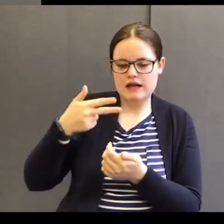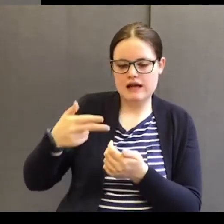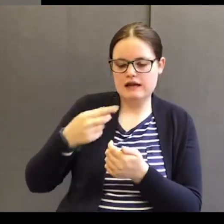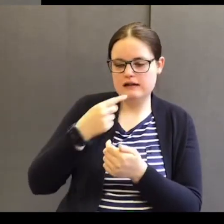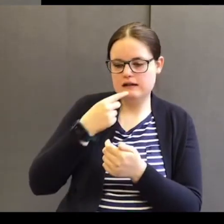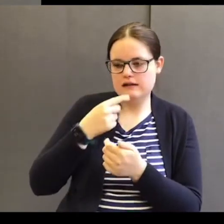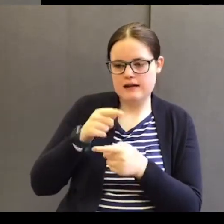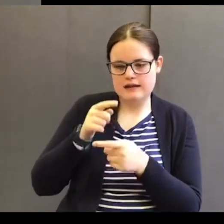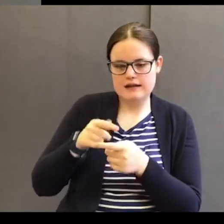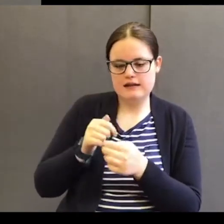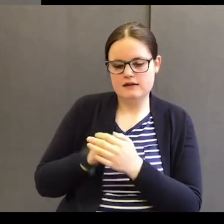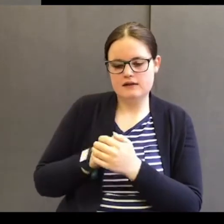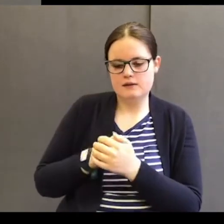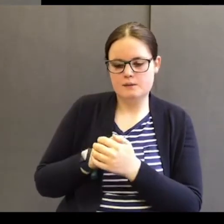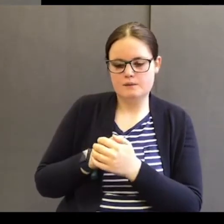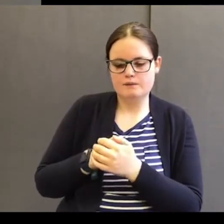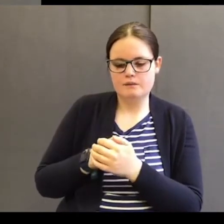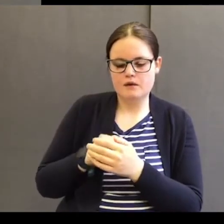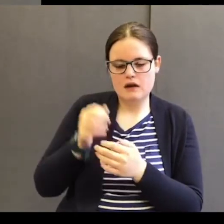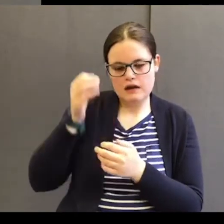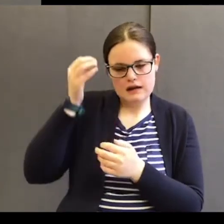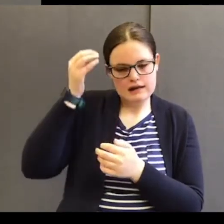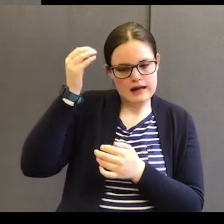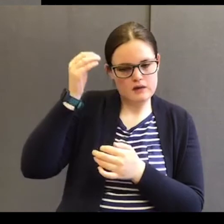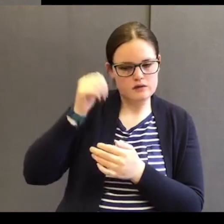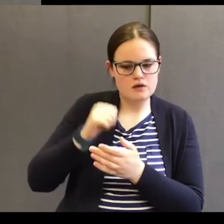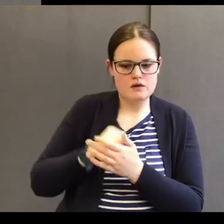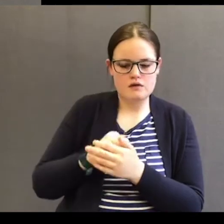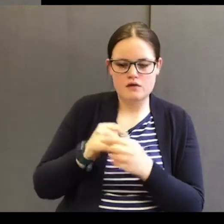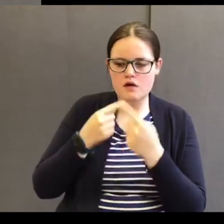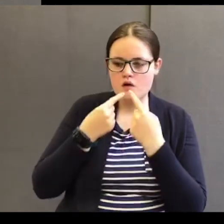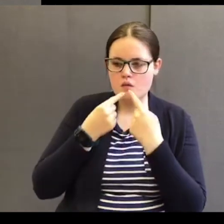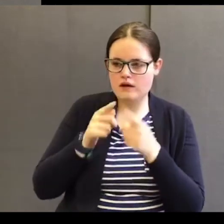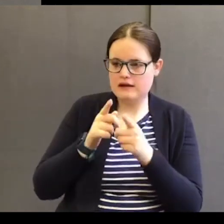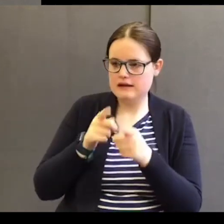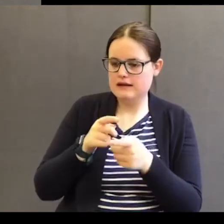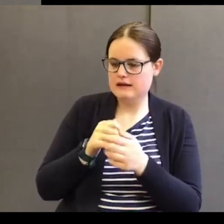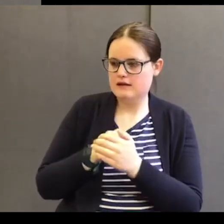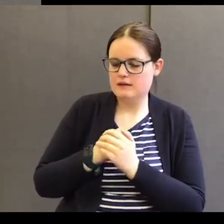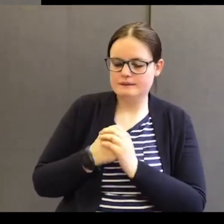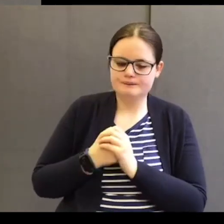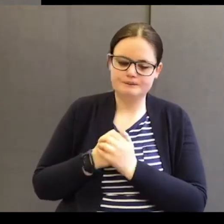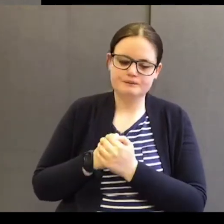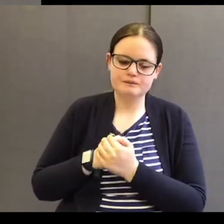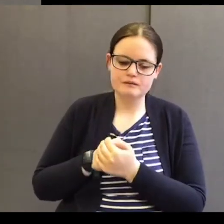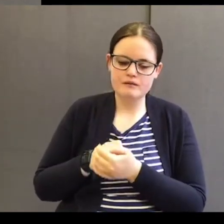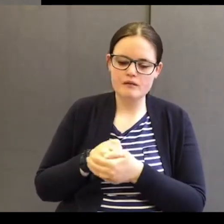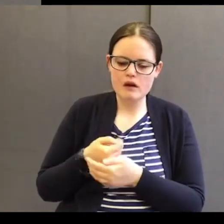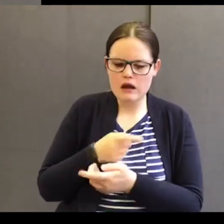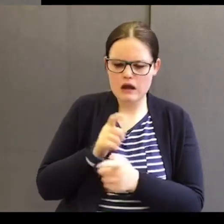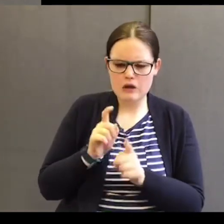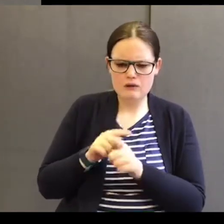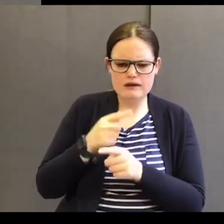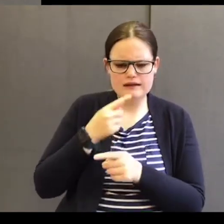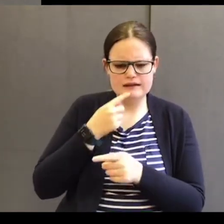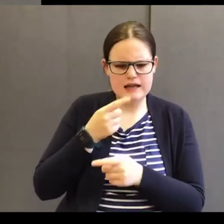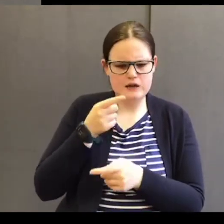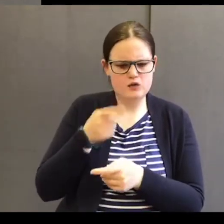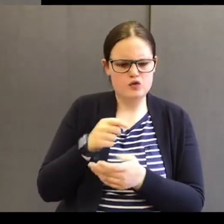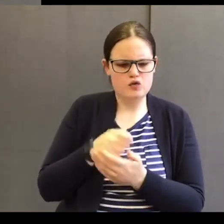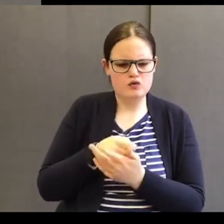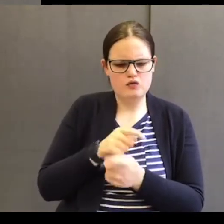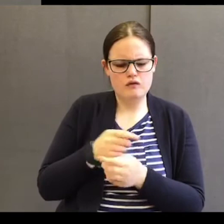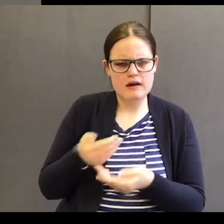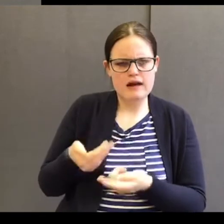Verse 28, it tells us this. The Sadducees witnessed it. It says, didn't